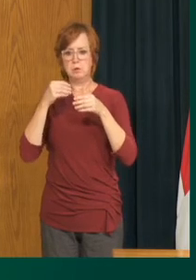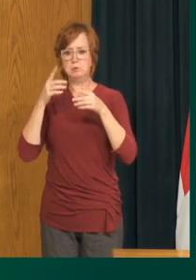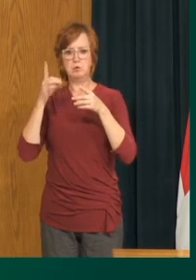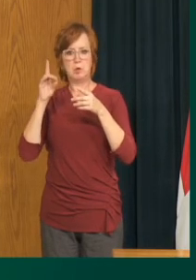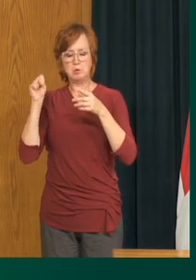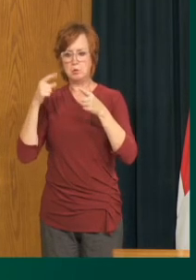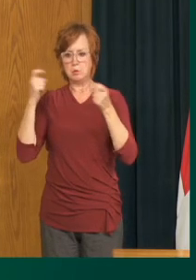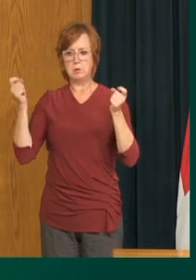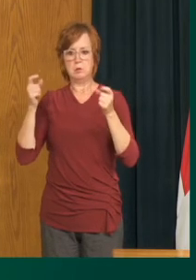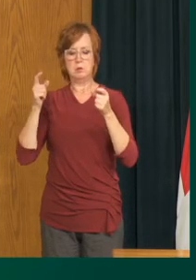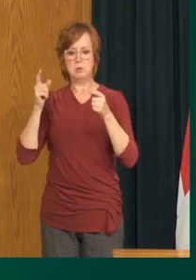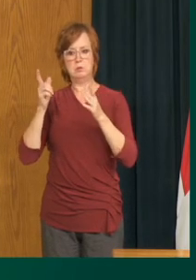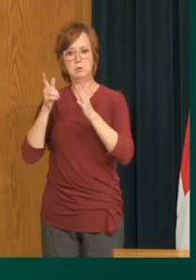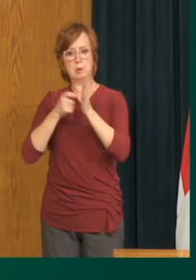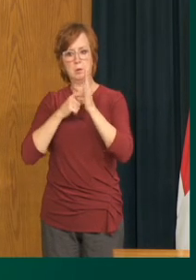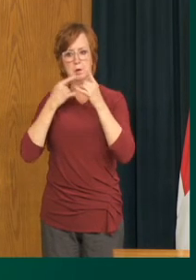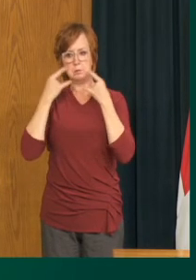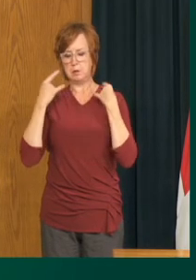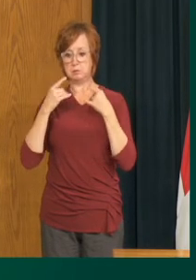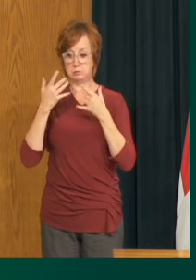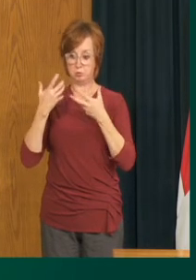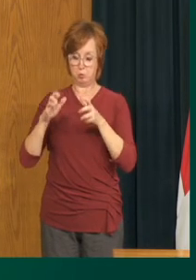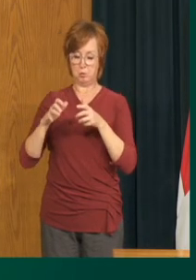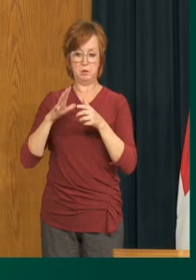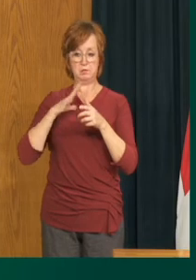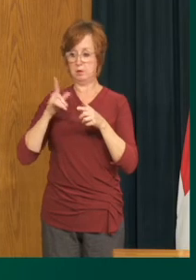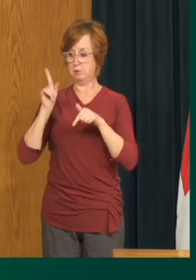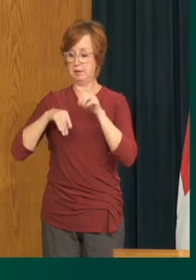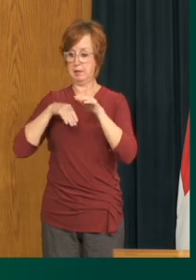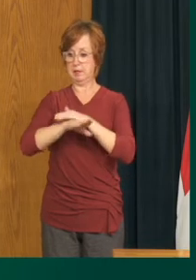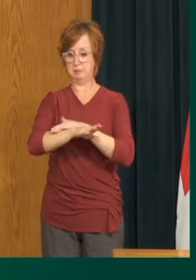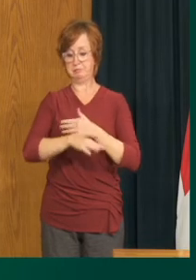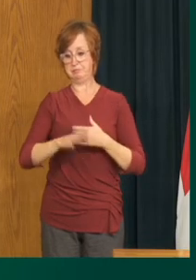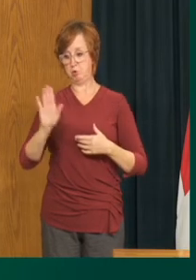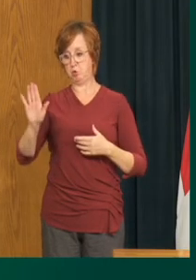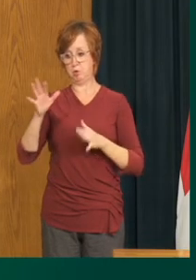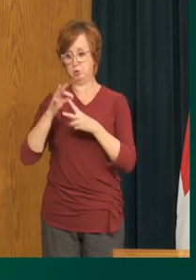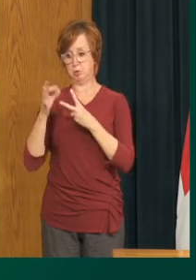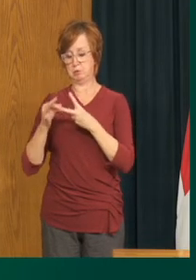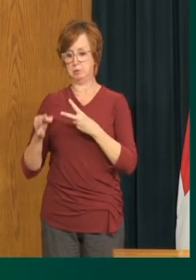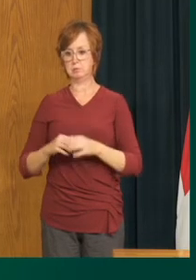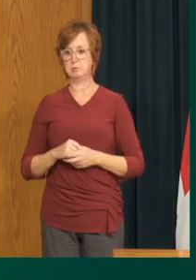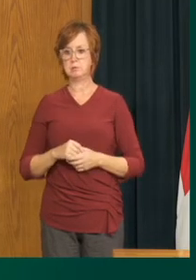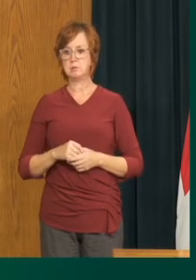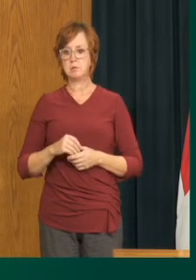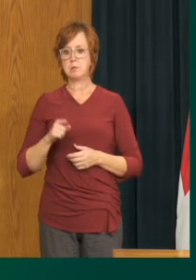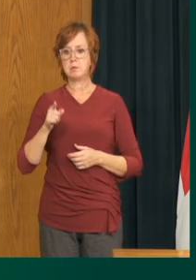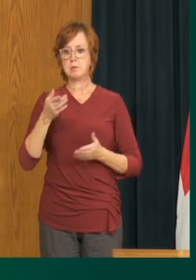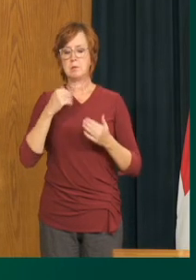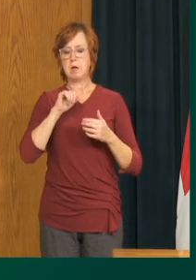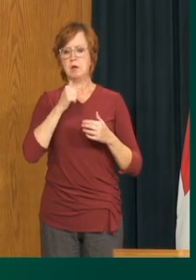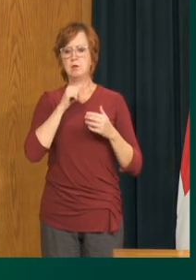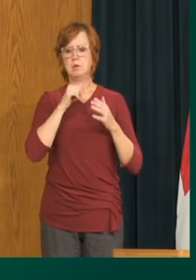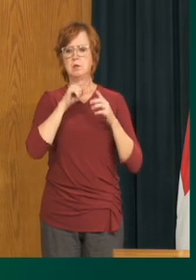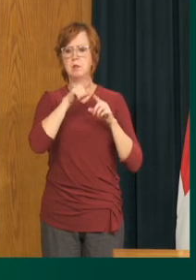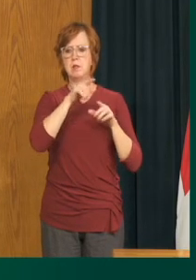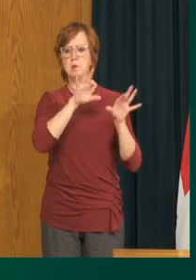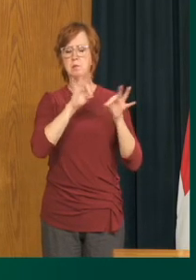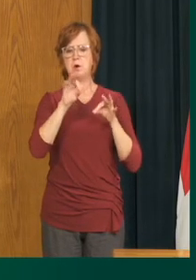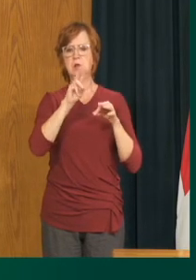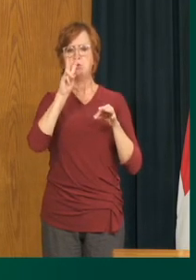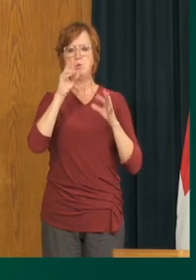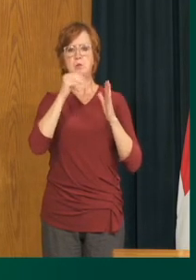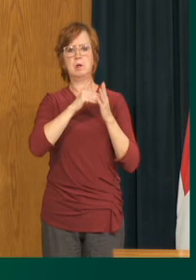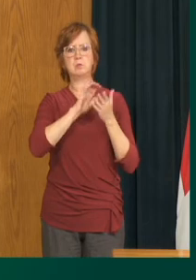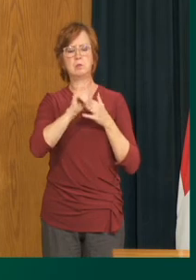in those particular places. Follow-up, Steph? Yeah, going back to that $2,000 fine, I understand every circumstance is